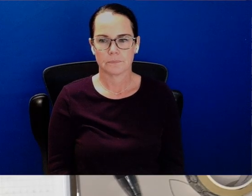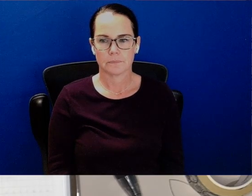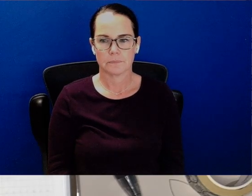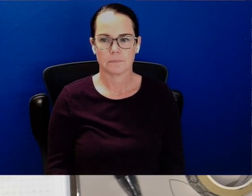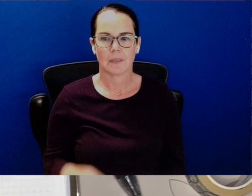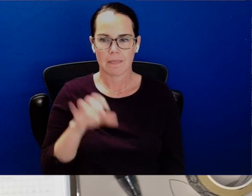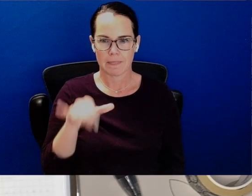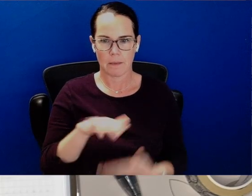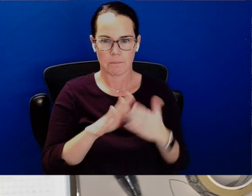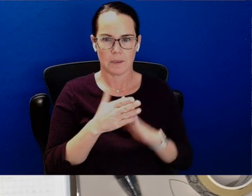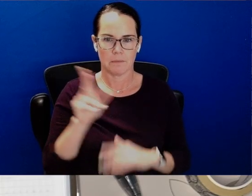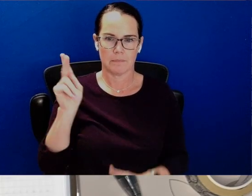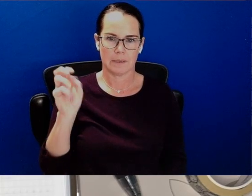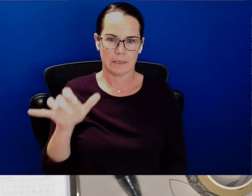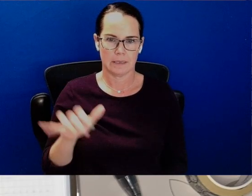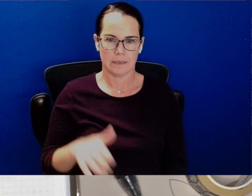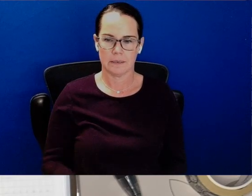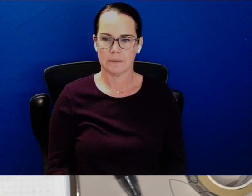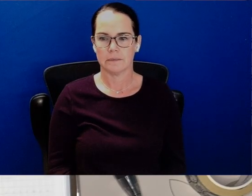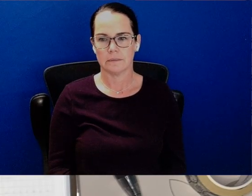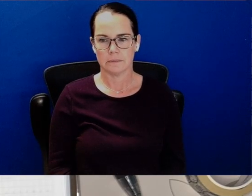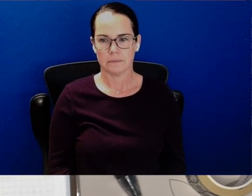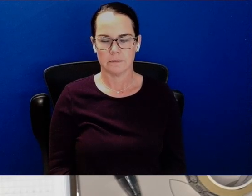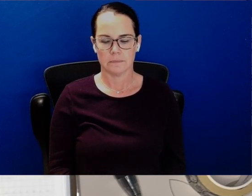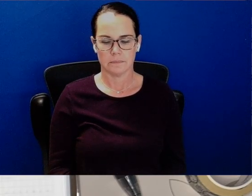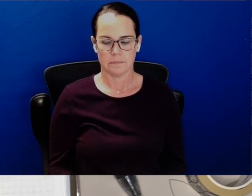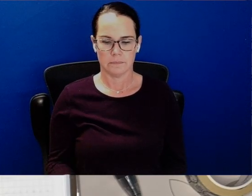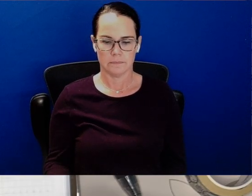And that'll be the key.